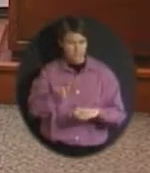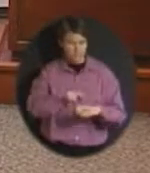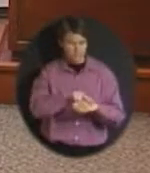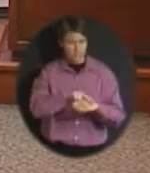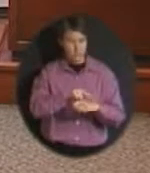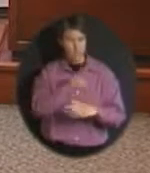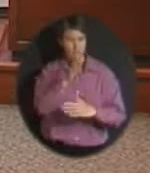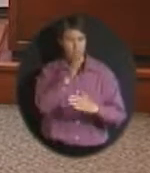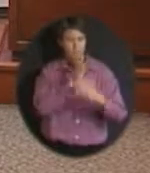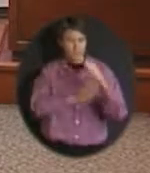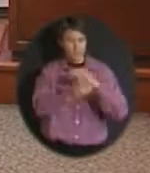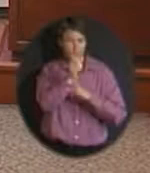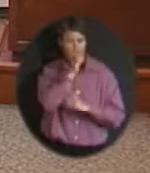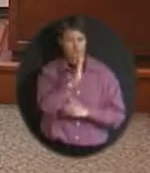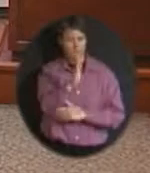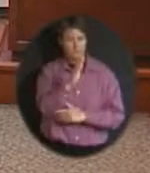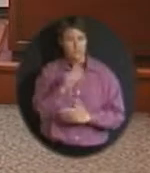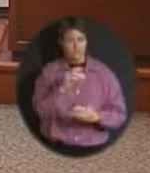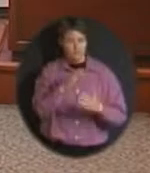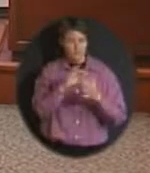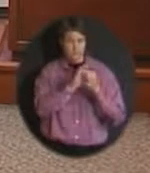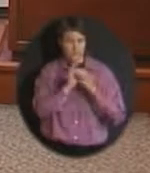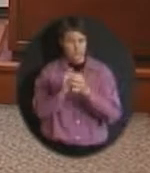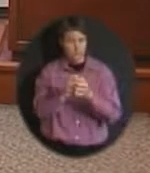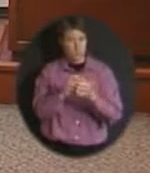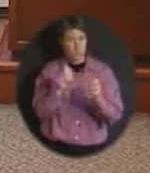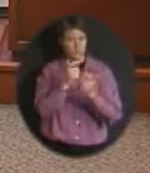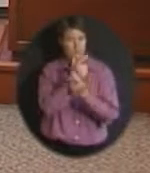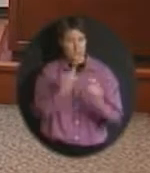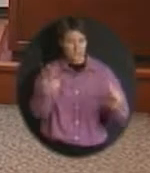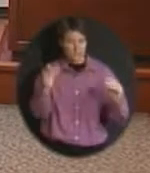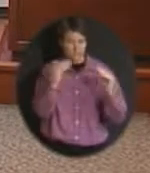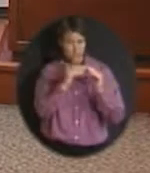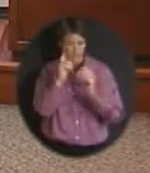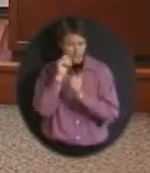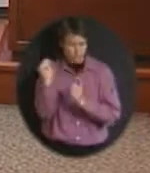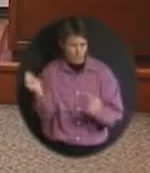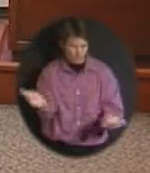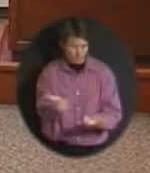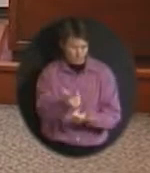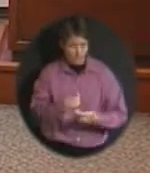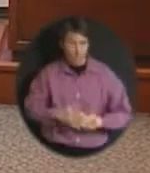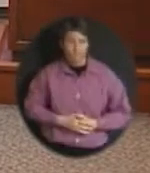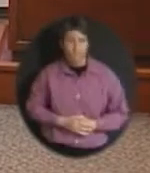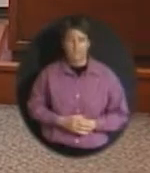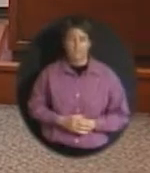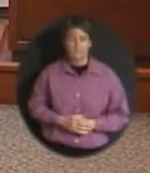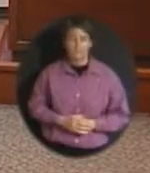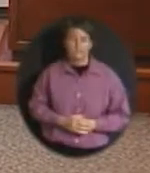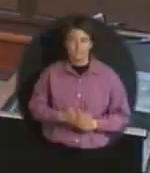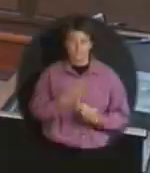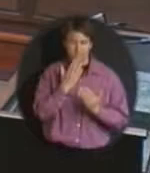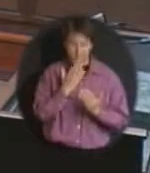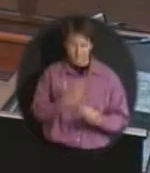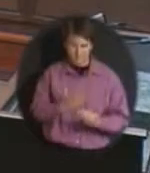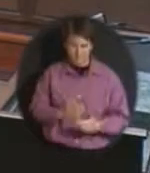one nation, under God, indivisible, with liberty and justice for all. Thank